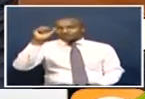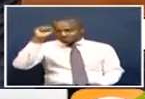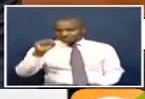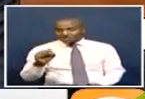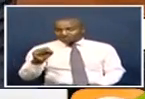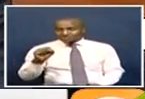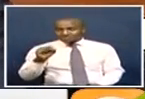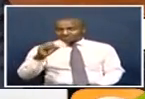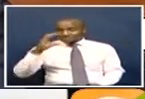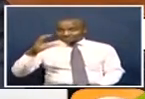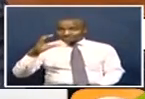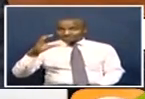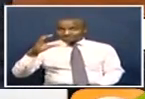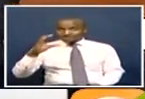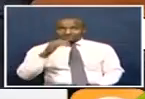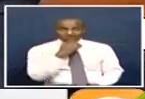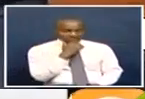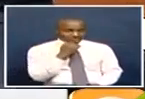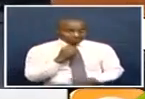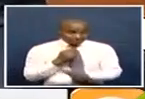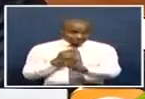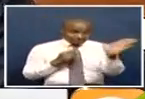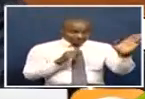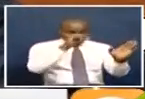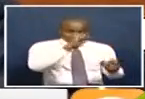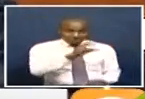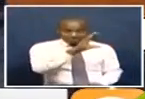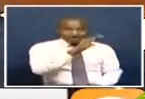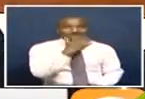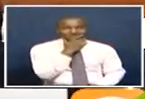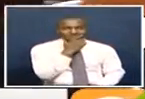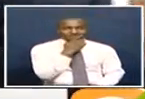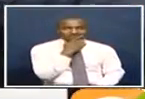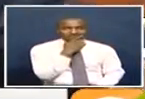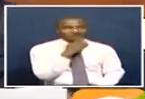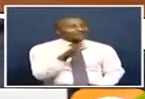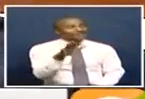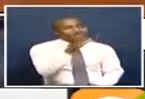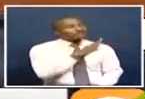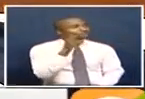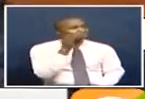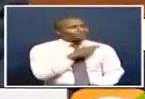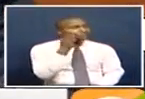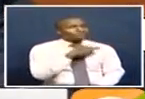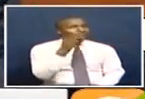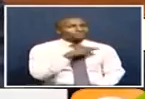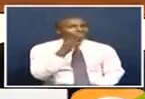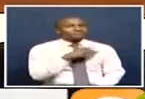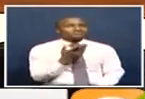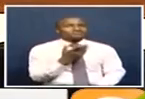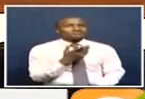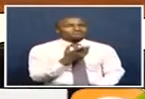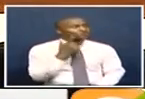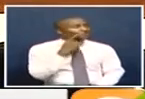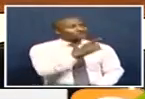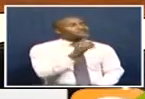to South Sea, yes, down there, yes, that junction, which branch, if you, the garbage around that place, and you know that is the gateway of